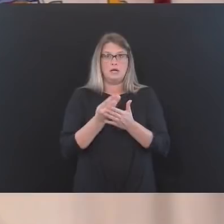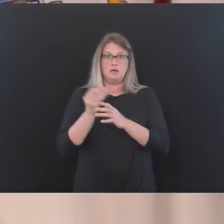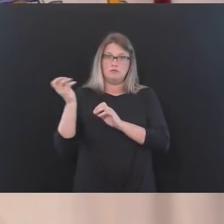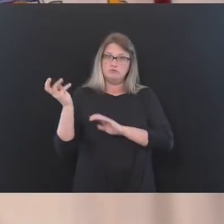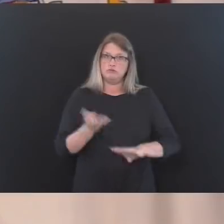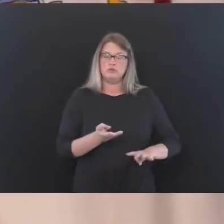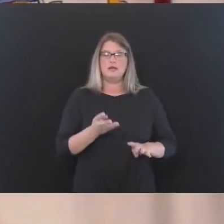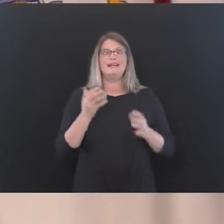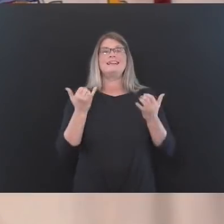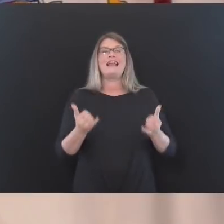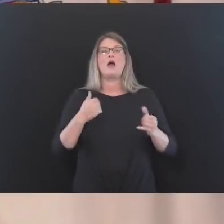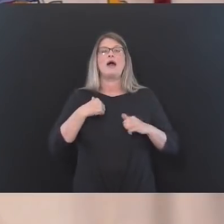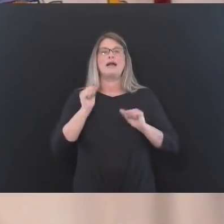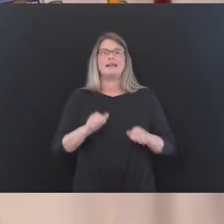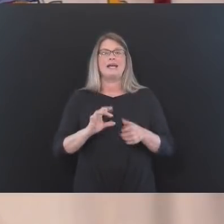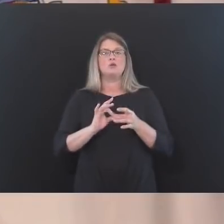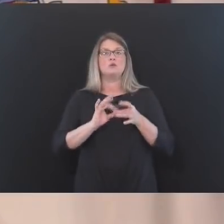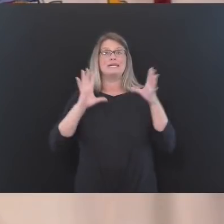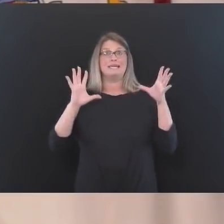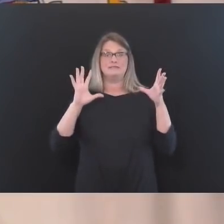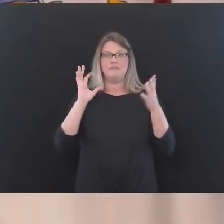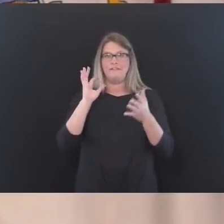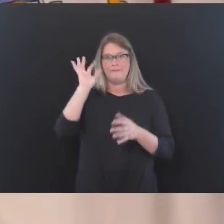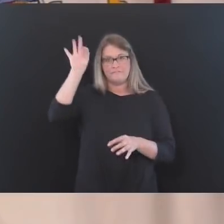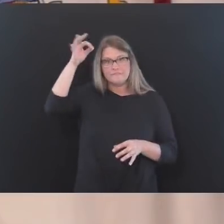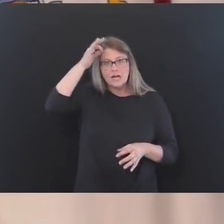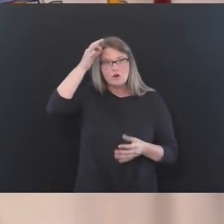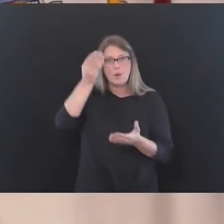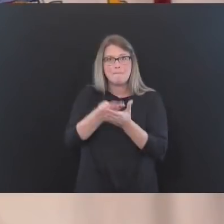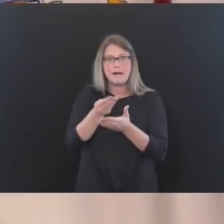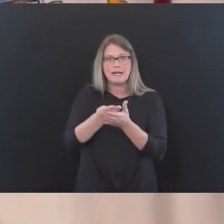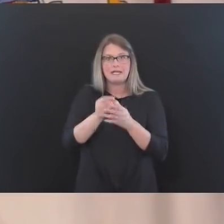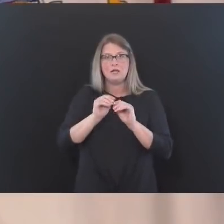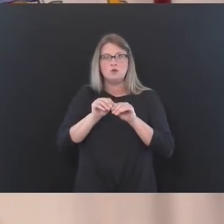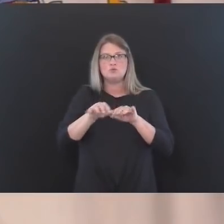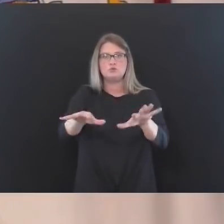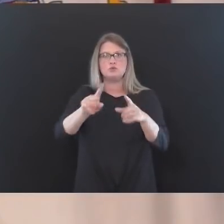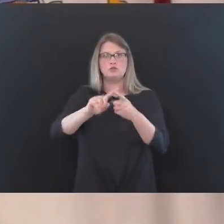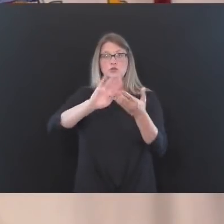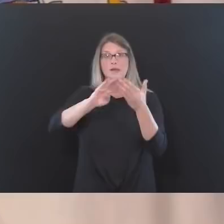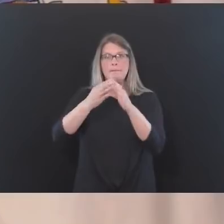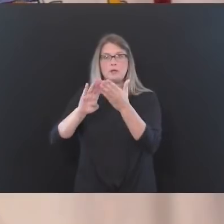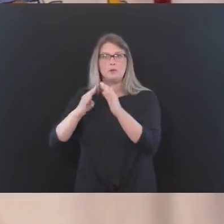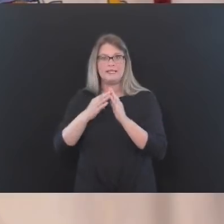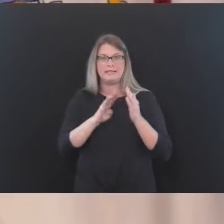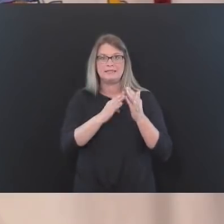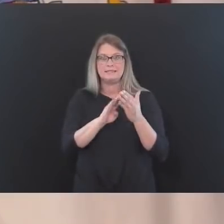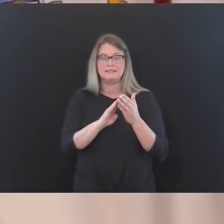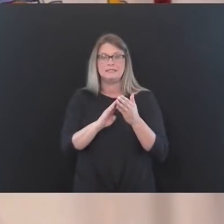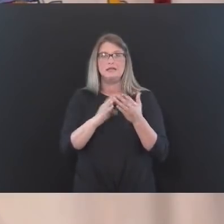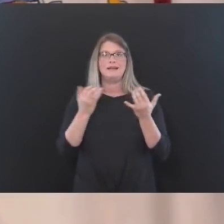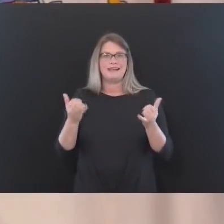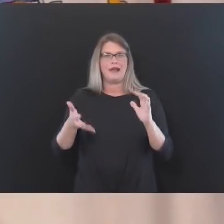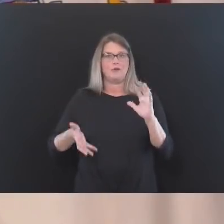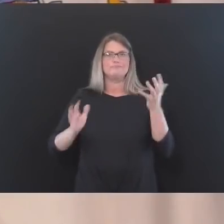triggers the release of Fed funds to help our communities recover from this virus and this terrible